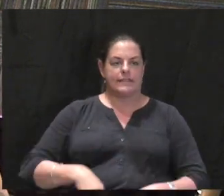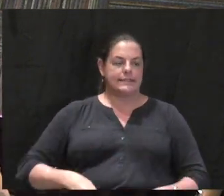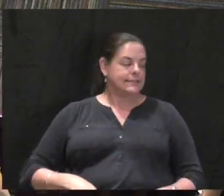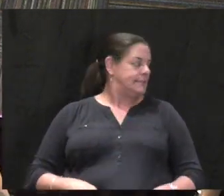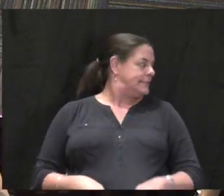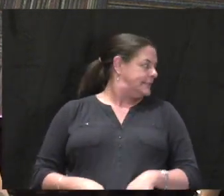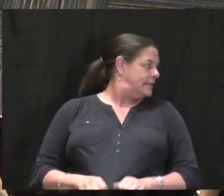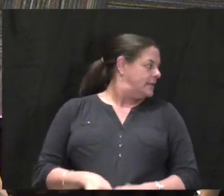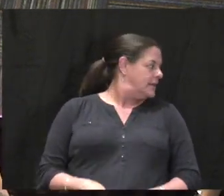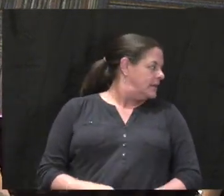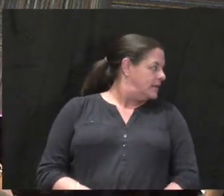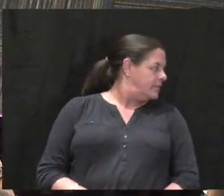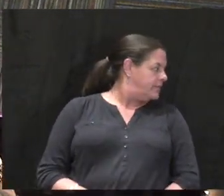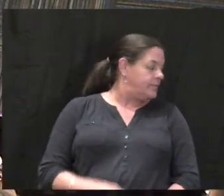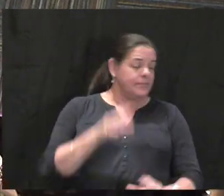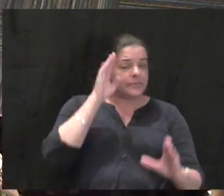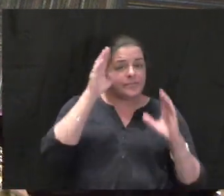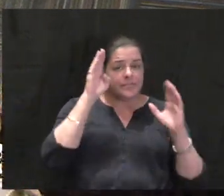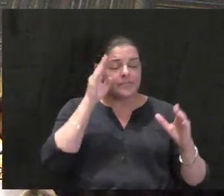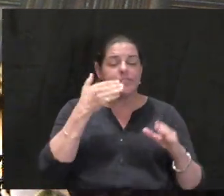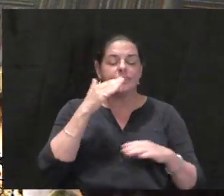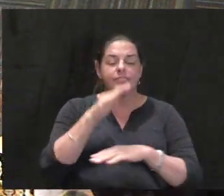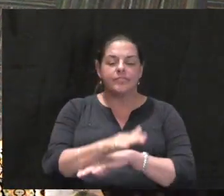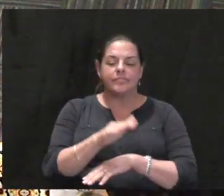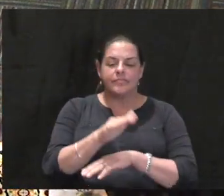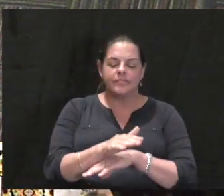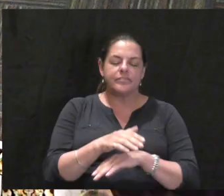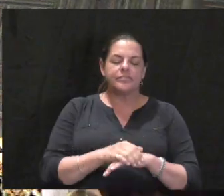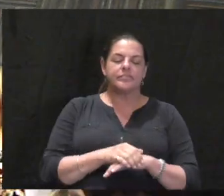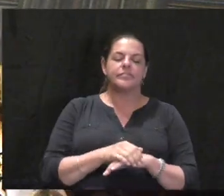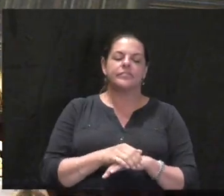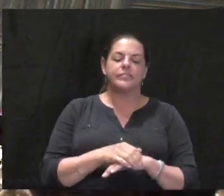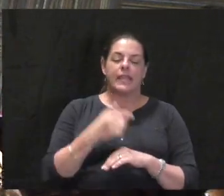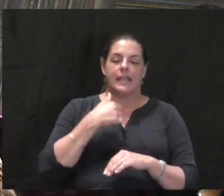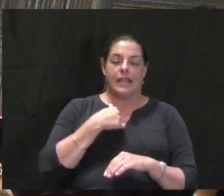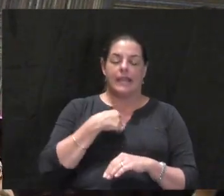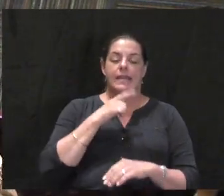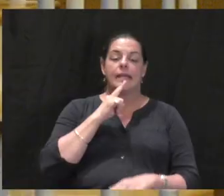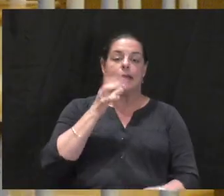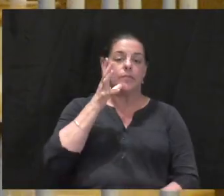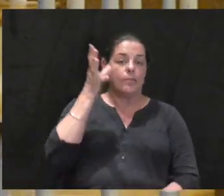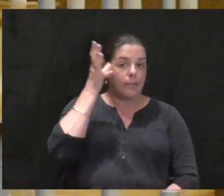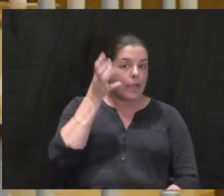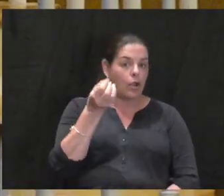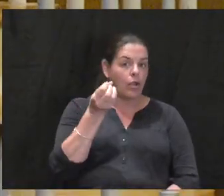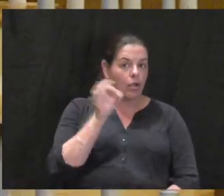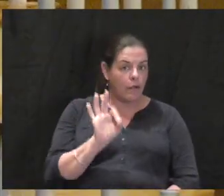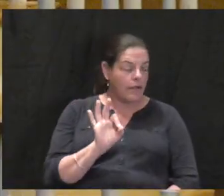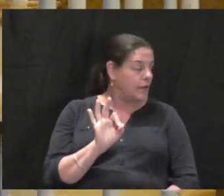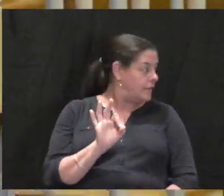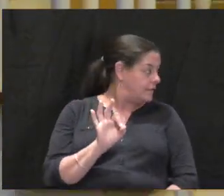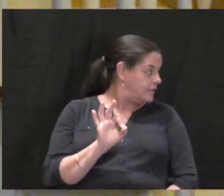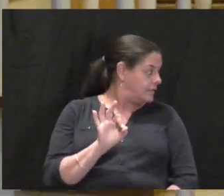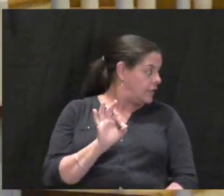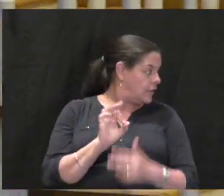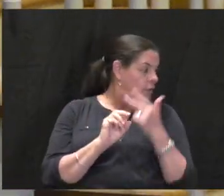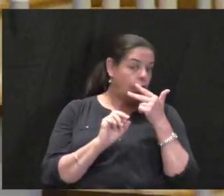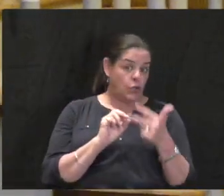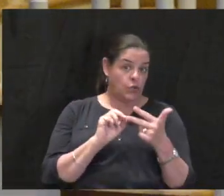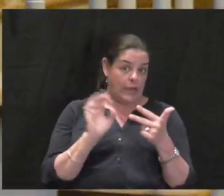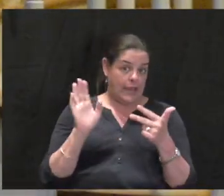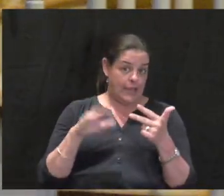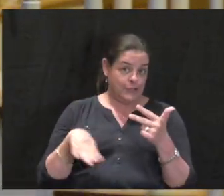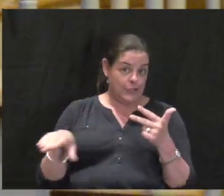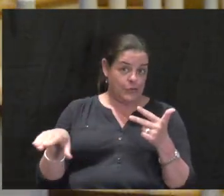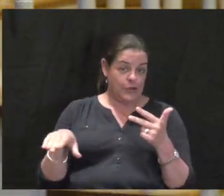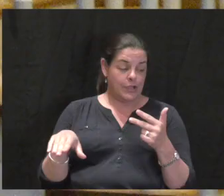children. One just graduated, praise God. And he was special ed, so I've dealt with the Ombudsman's office